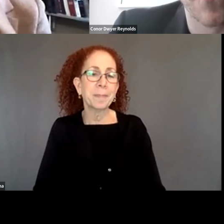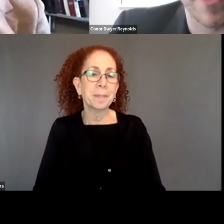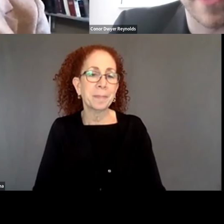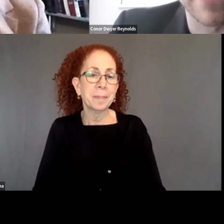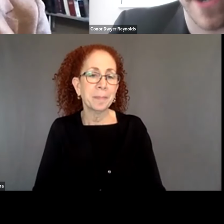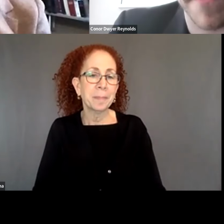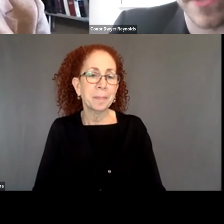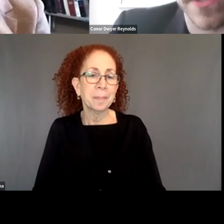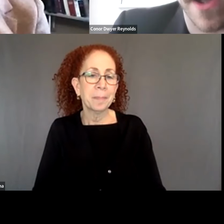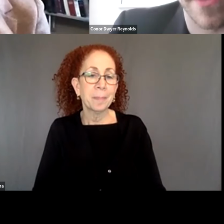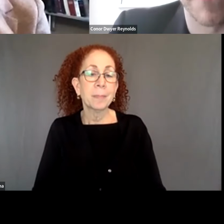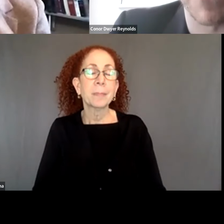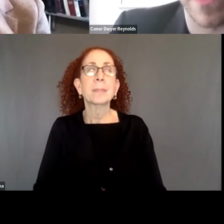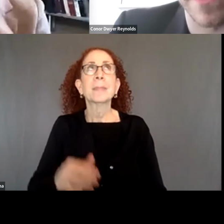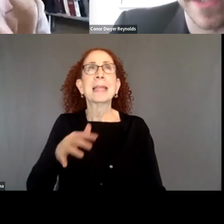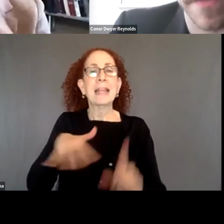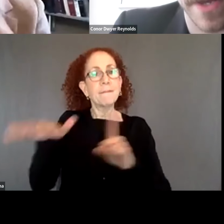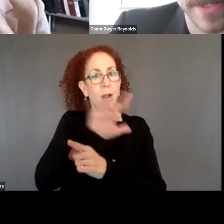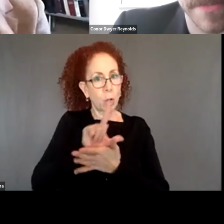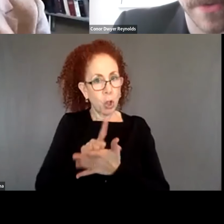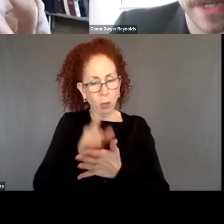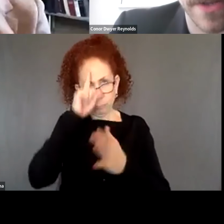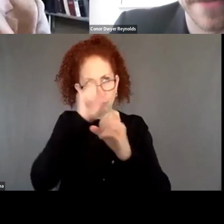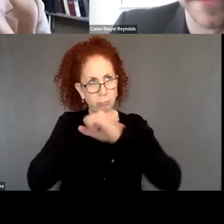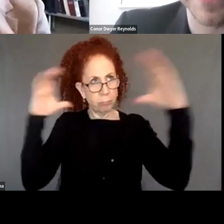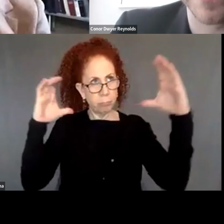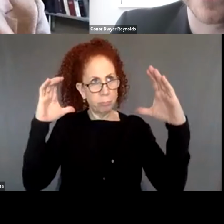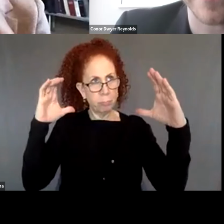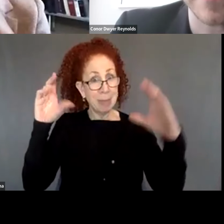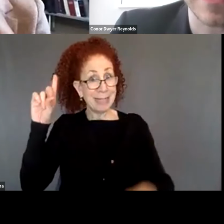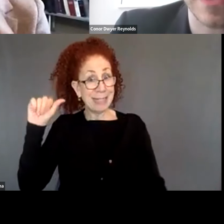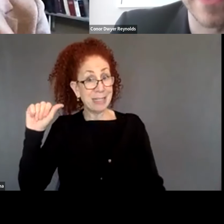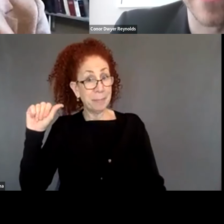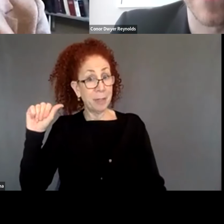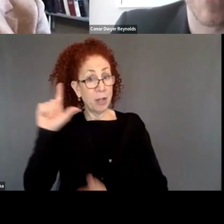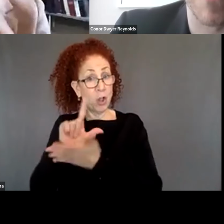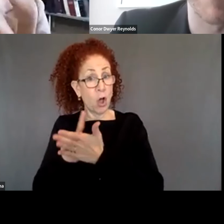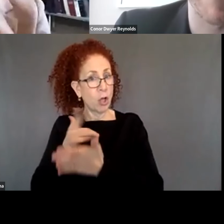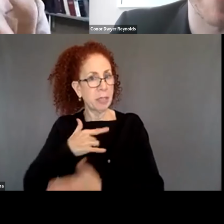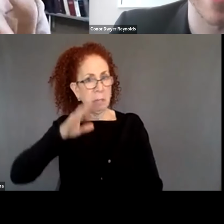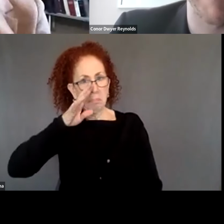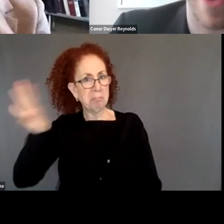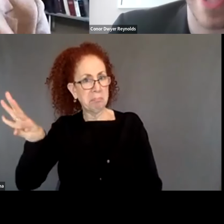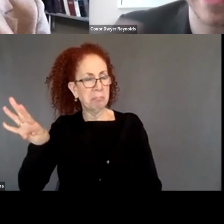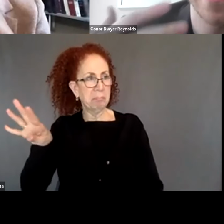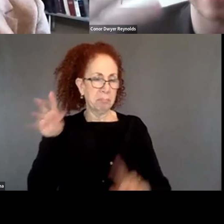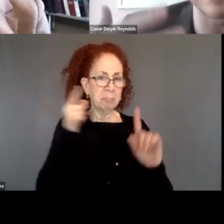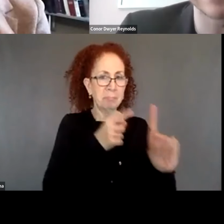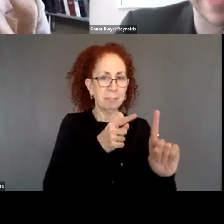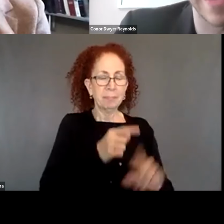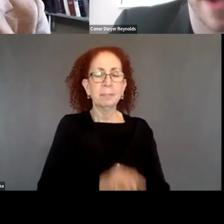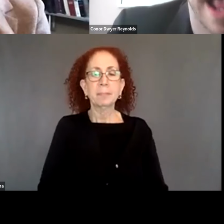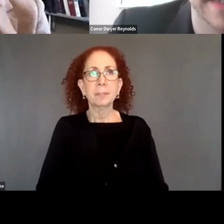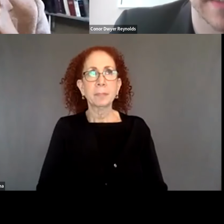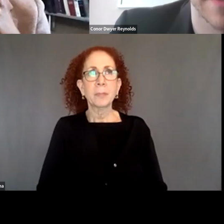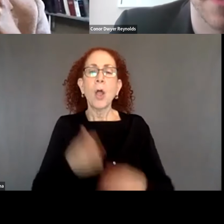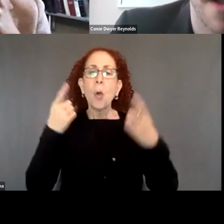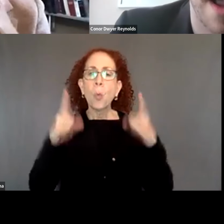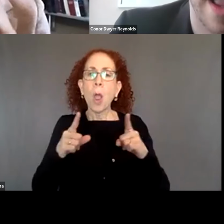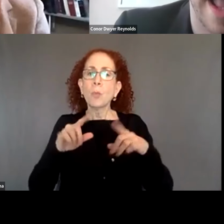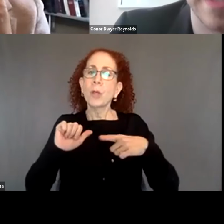about environmental law, we rarely think about disability law. And when we practice Clean Air